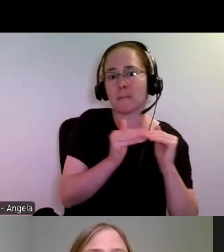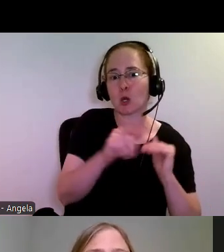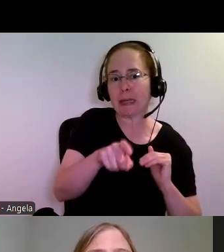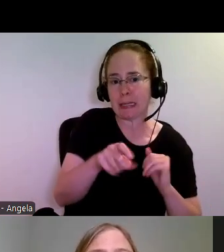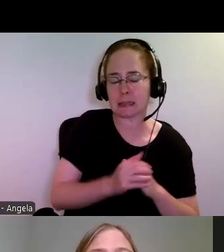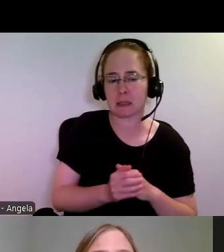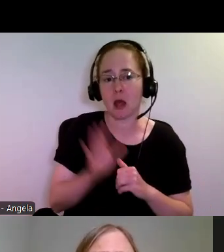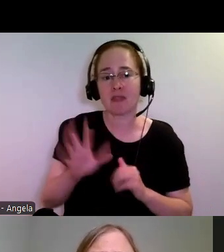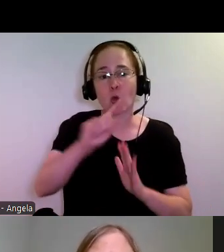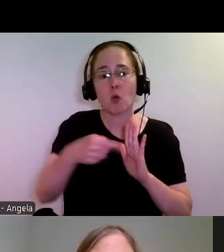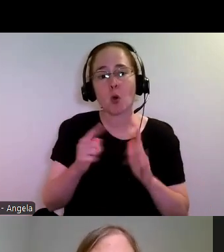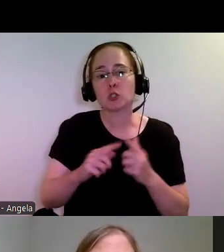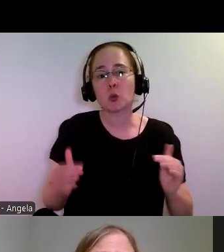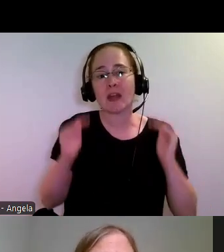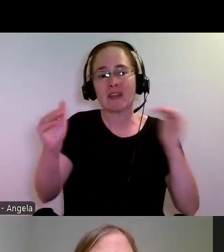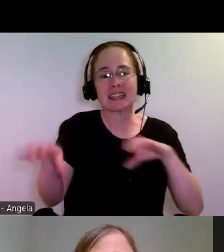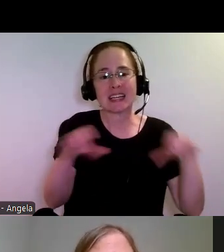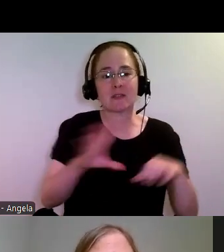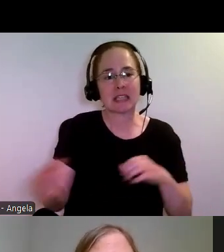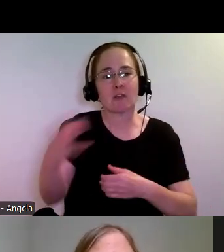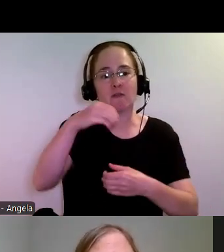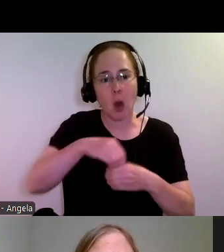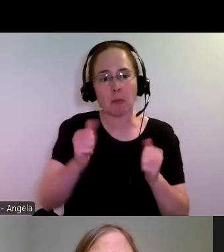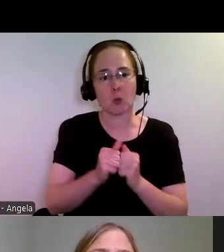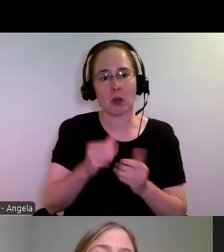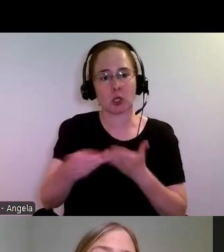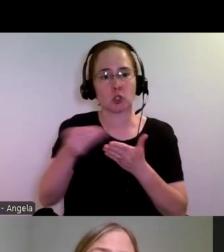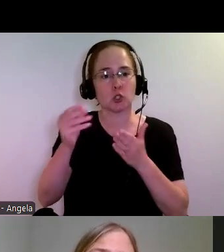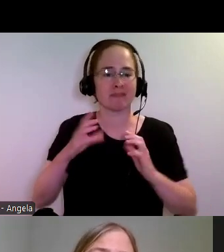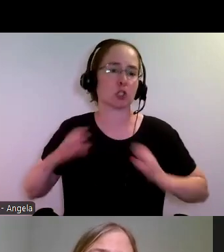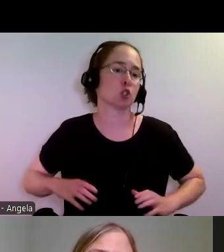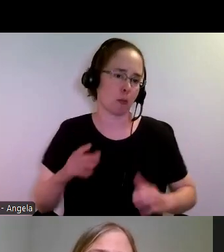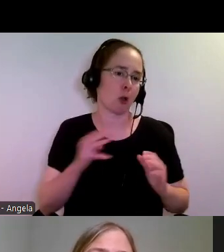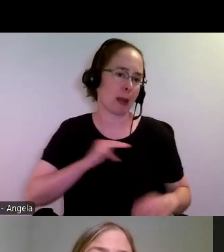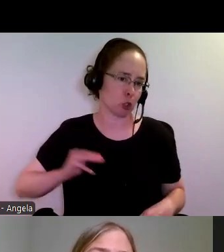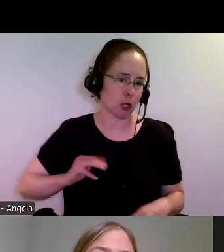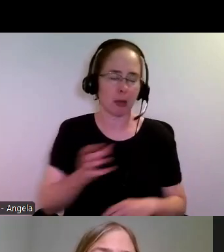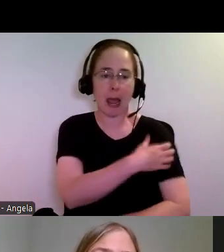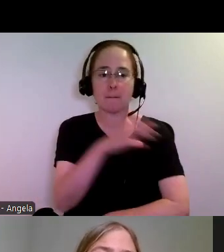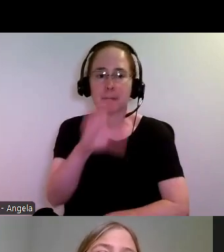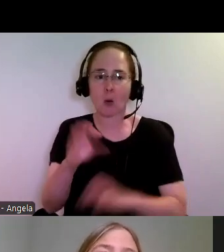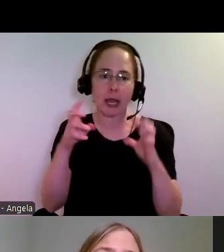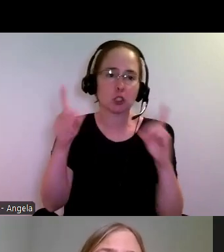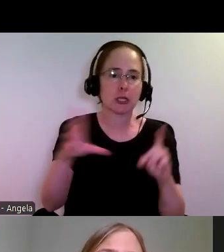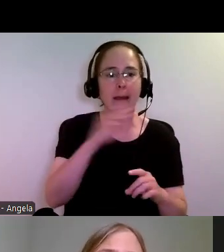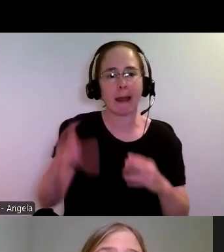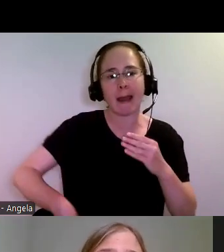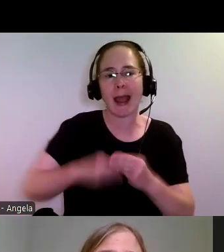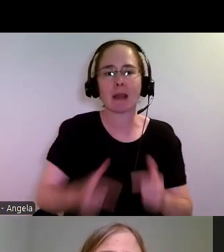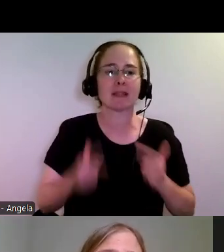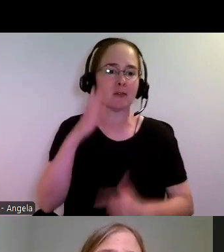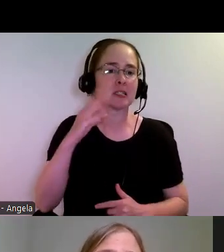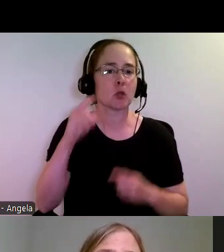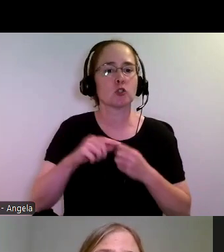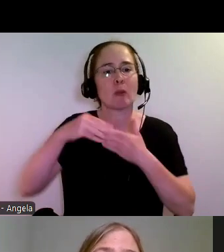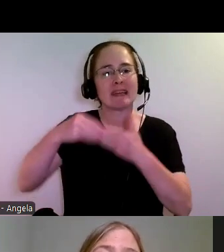advance advocacy, to advance activities and involvement in consumer membership, to empower, to educate, and to bring the voice of lived experience to the leadership